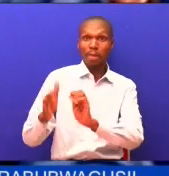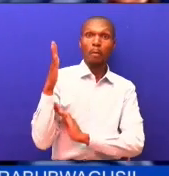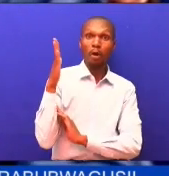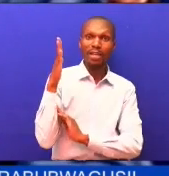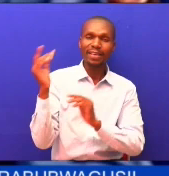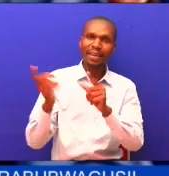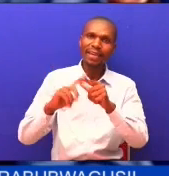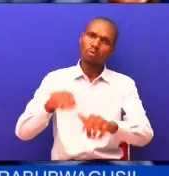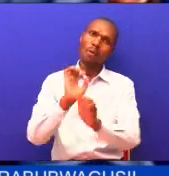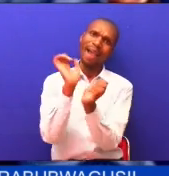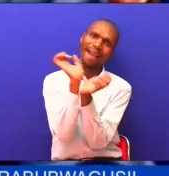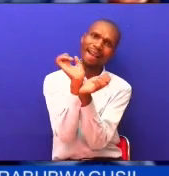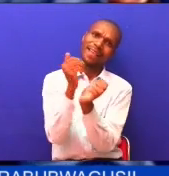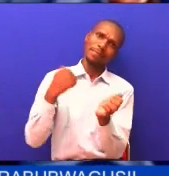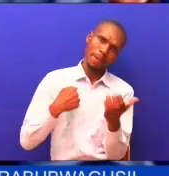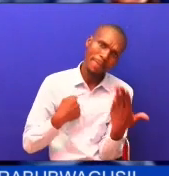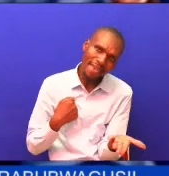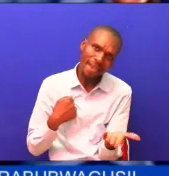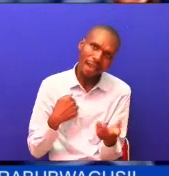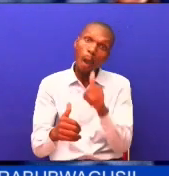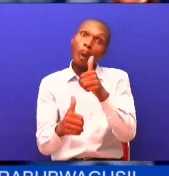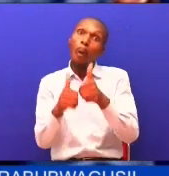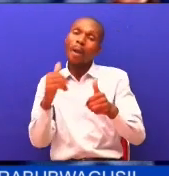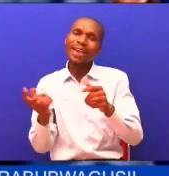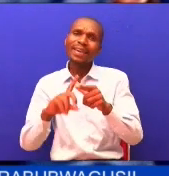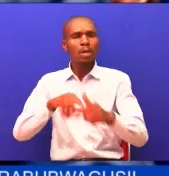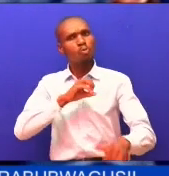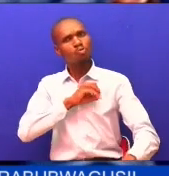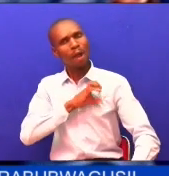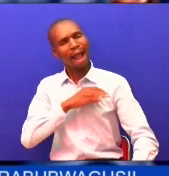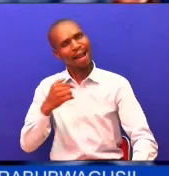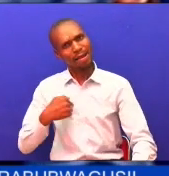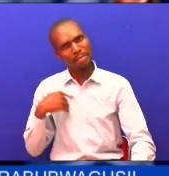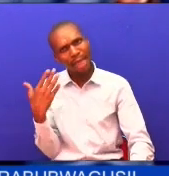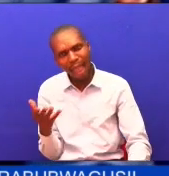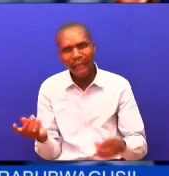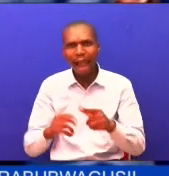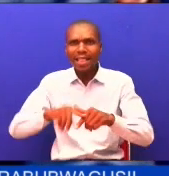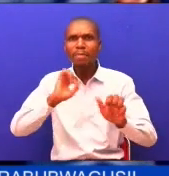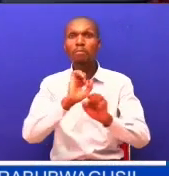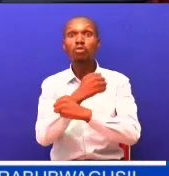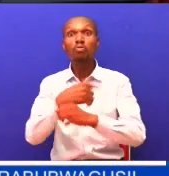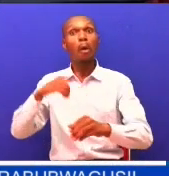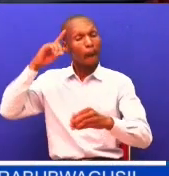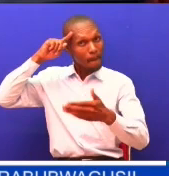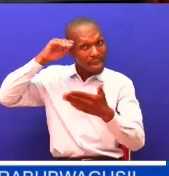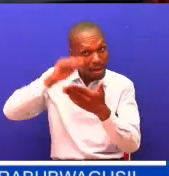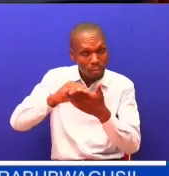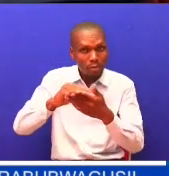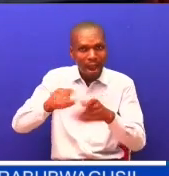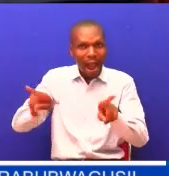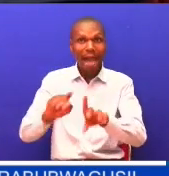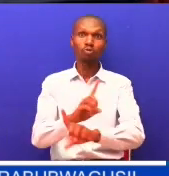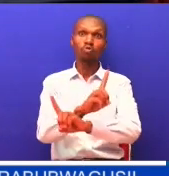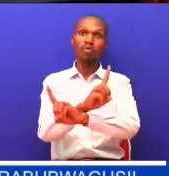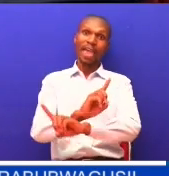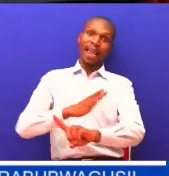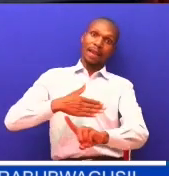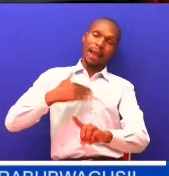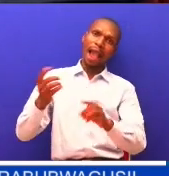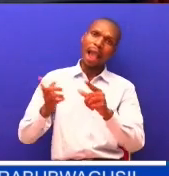to arrest me, which shocked me. I could not believe it. Aso kuigirira niko muske